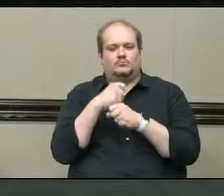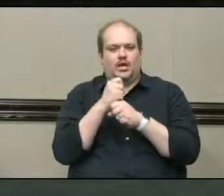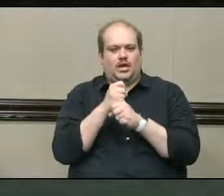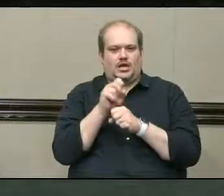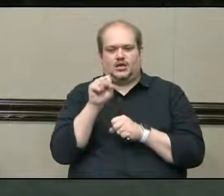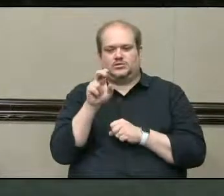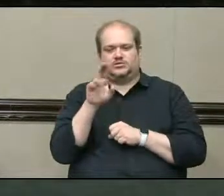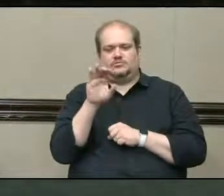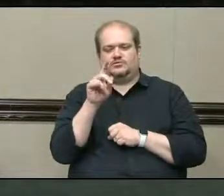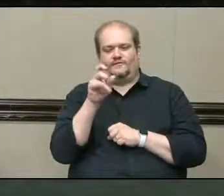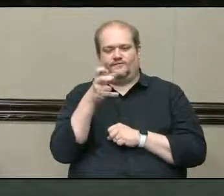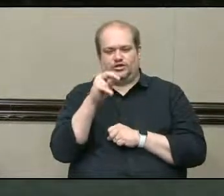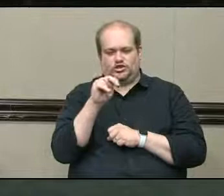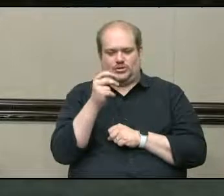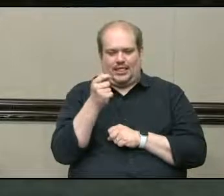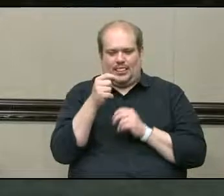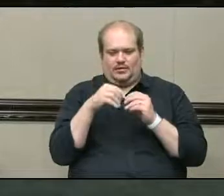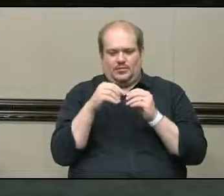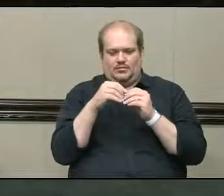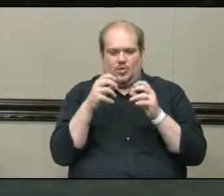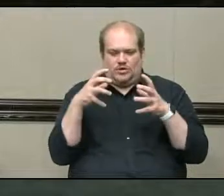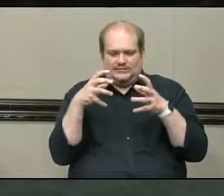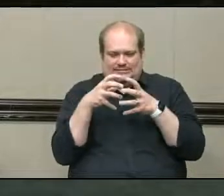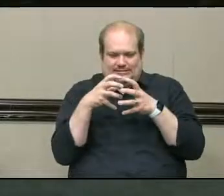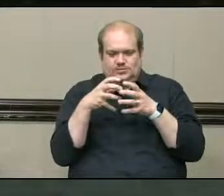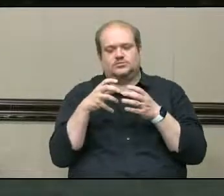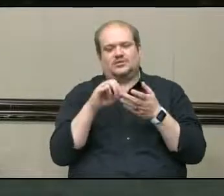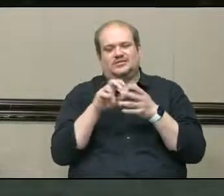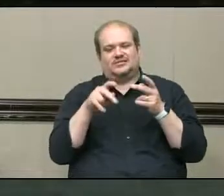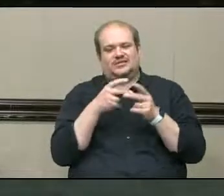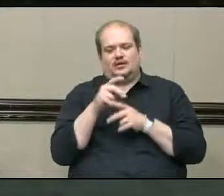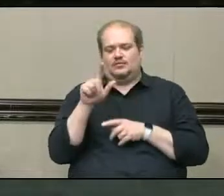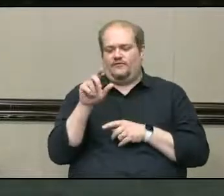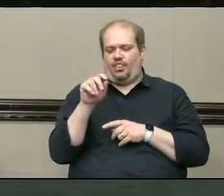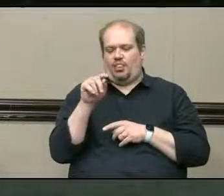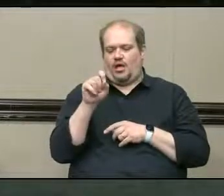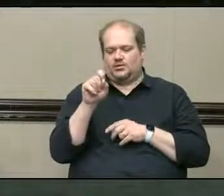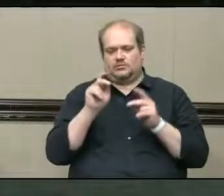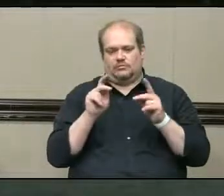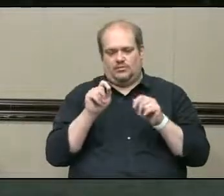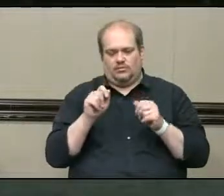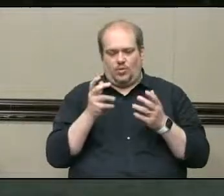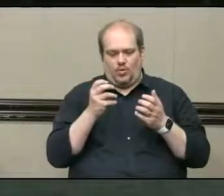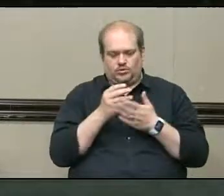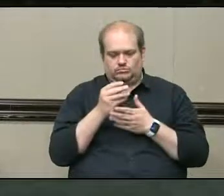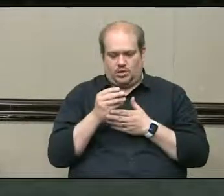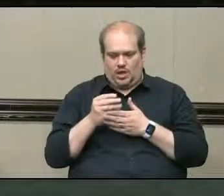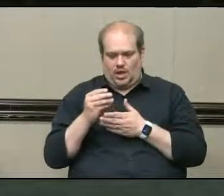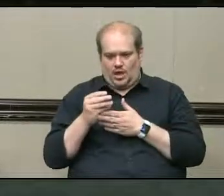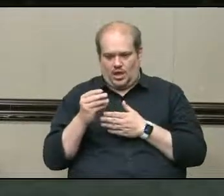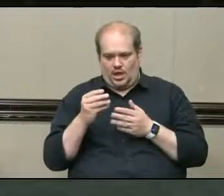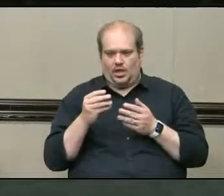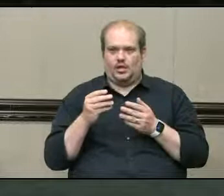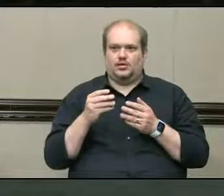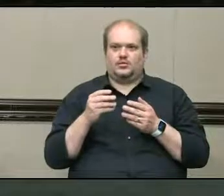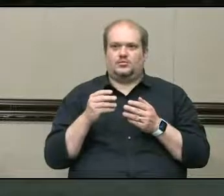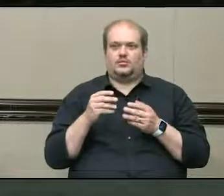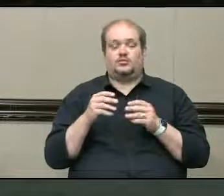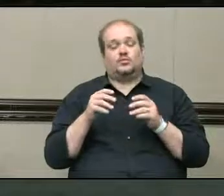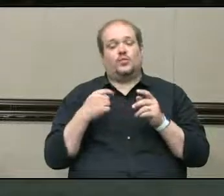making subdivisions a little bit more dense, just the type of lots that people are looking to buy, from what we've been hearing